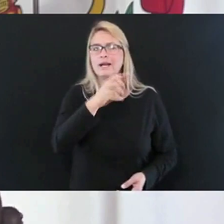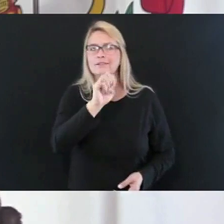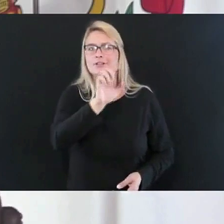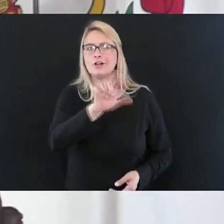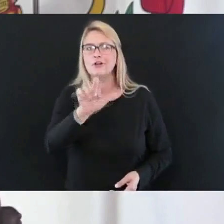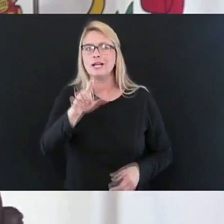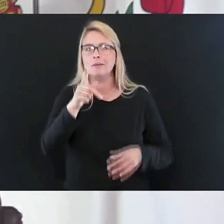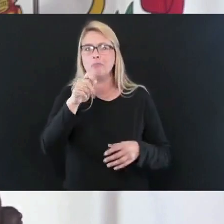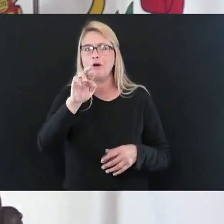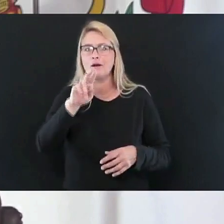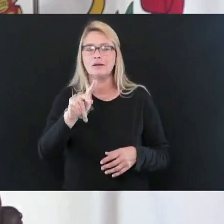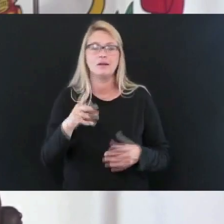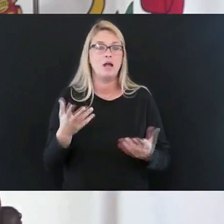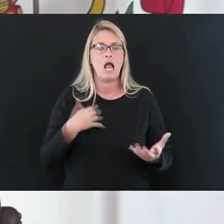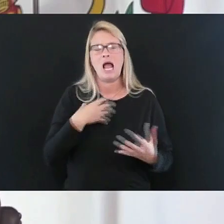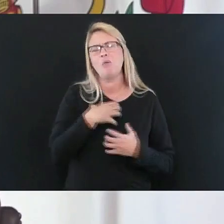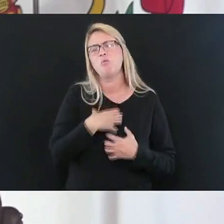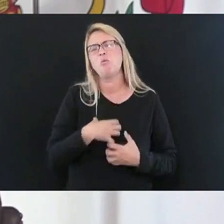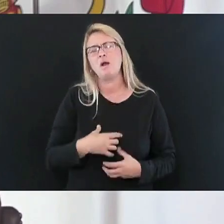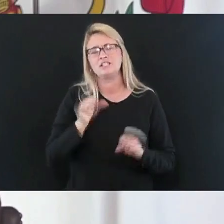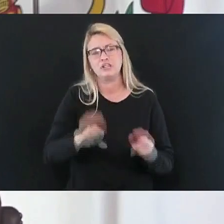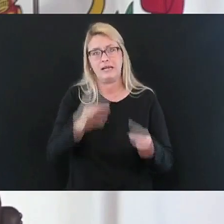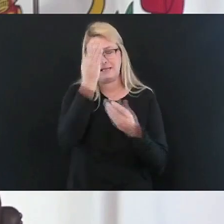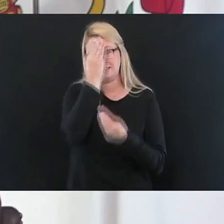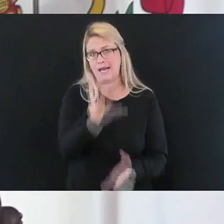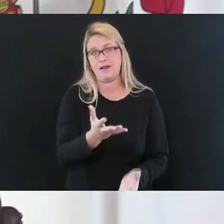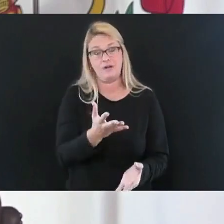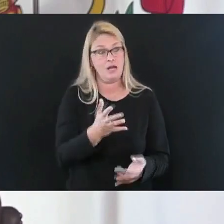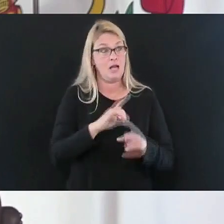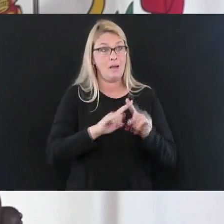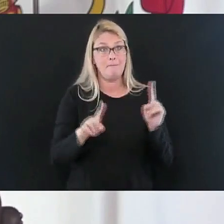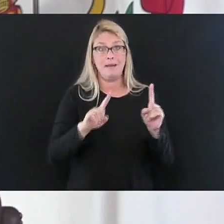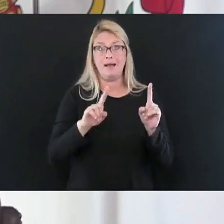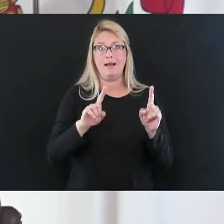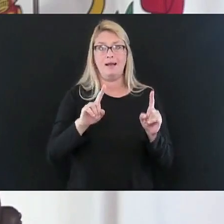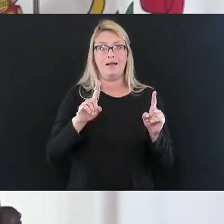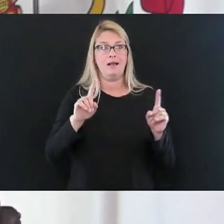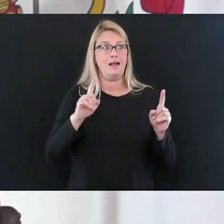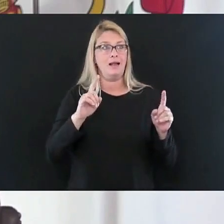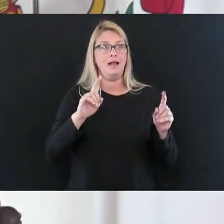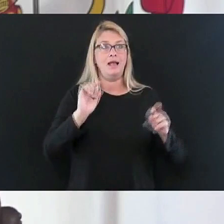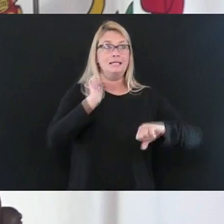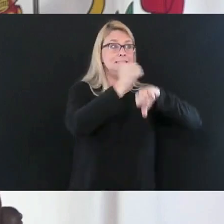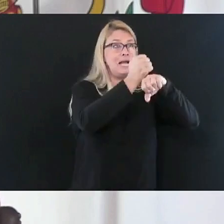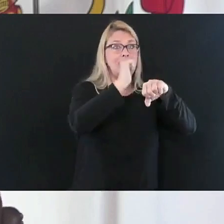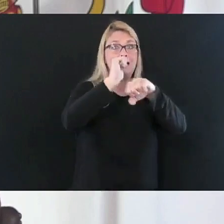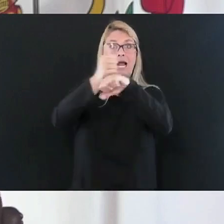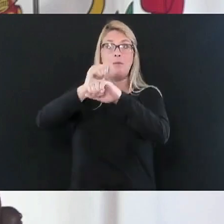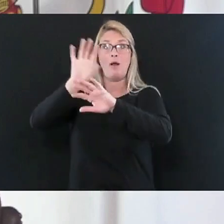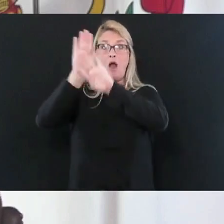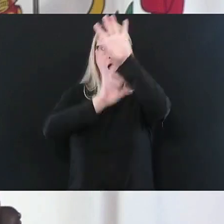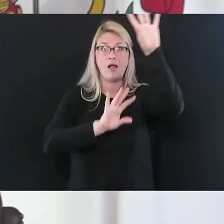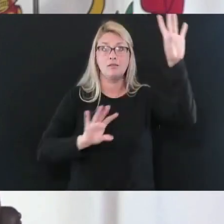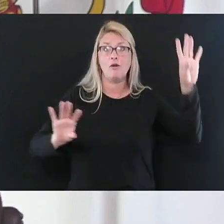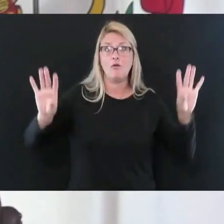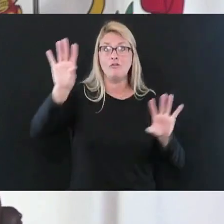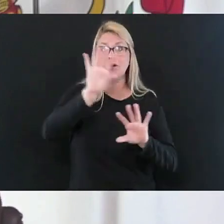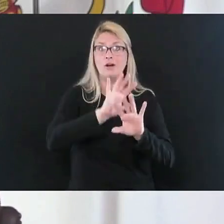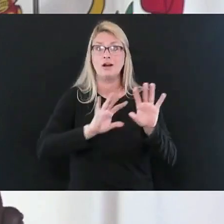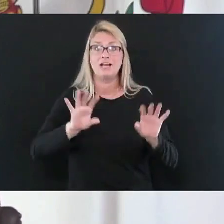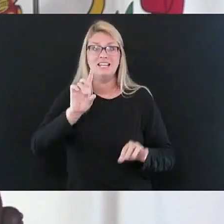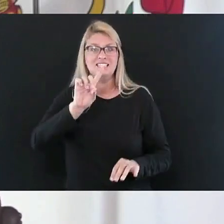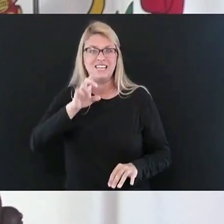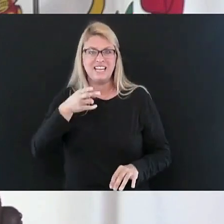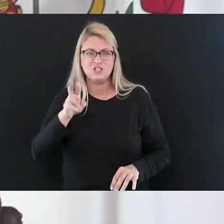8 days from today. I wish I could give that to you, but the way this moves and how hard these people at the National Guard and DHHR